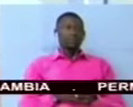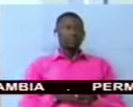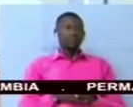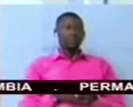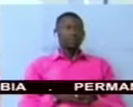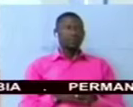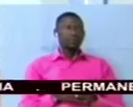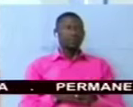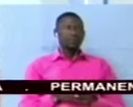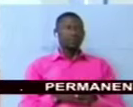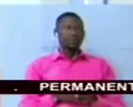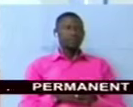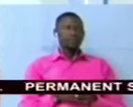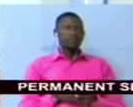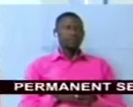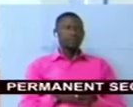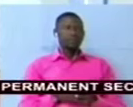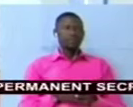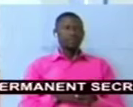He is their leader. He is their boss.